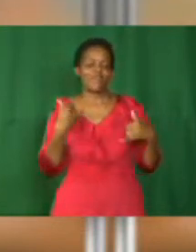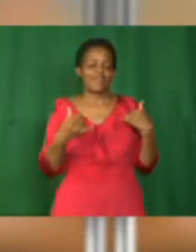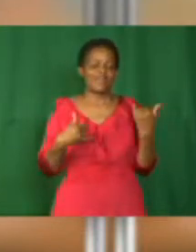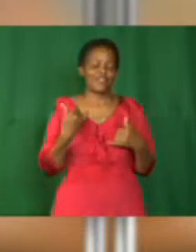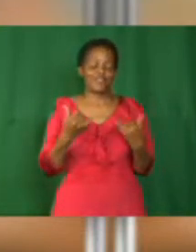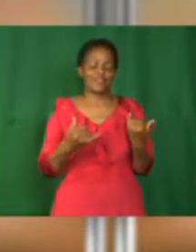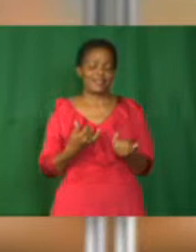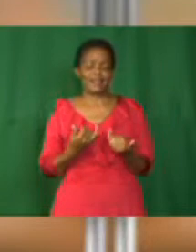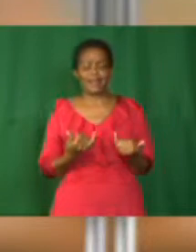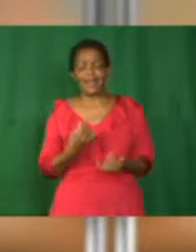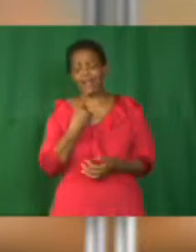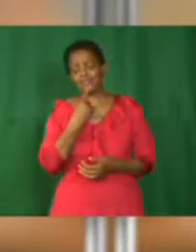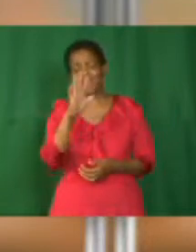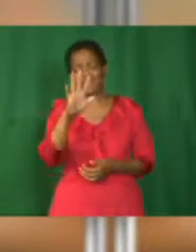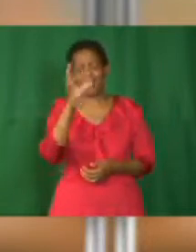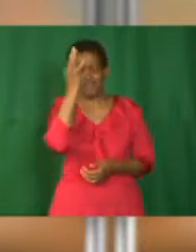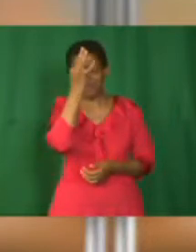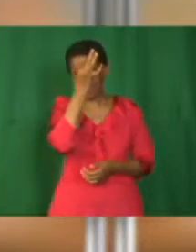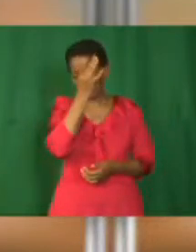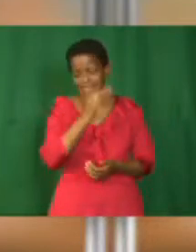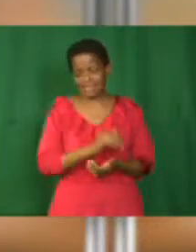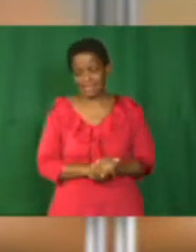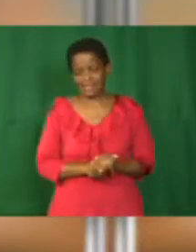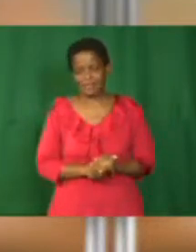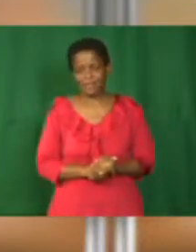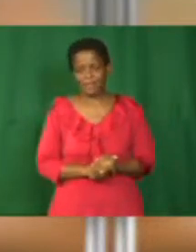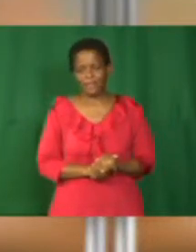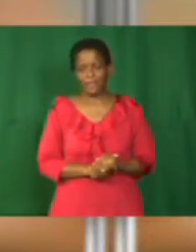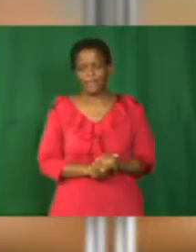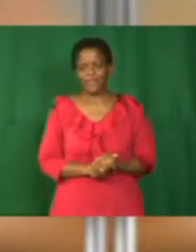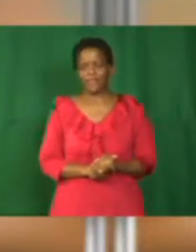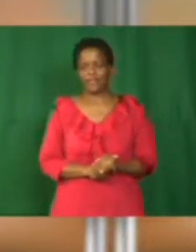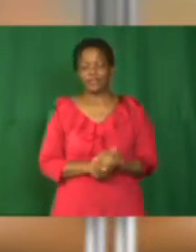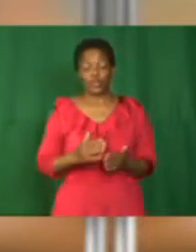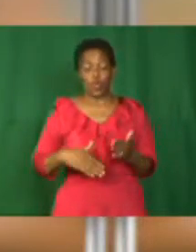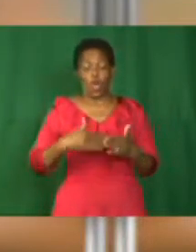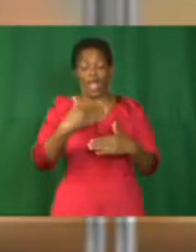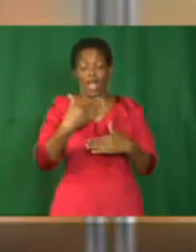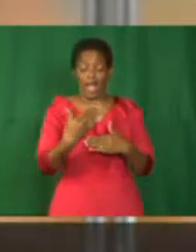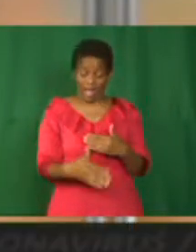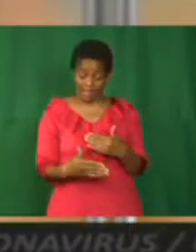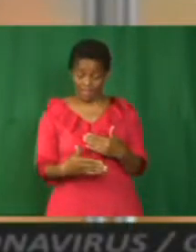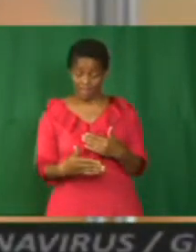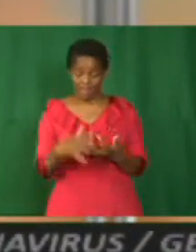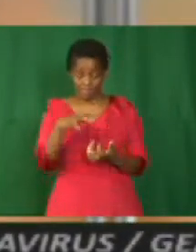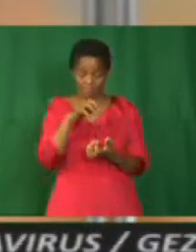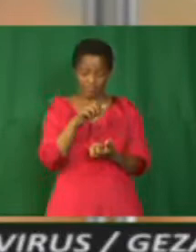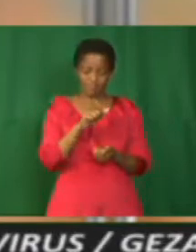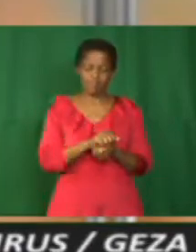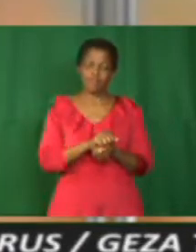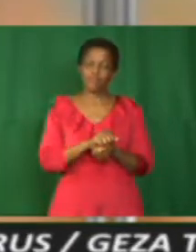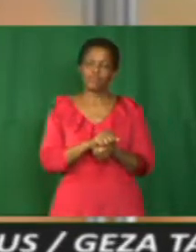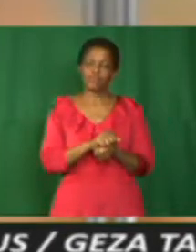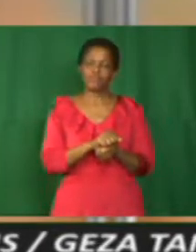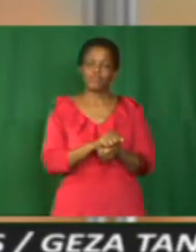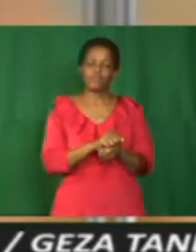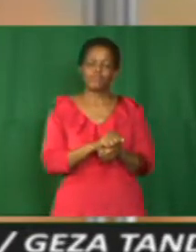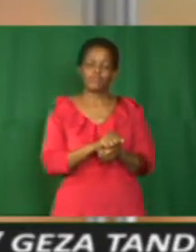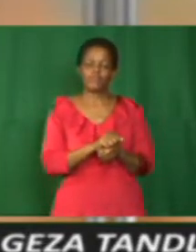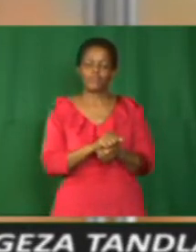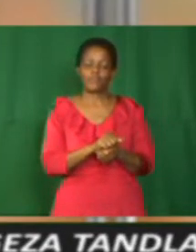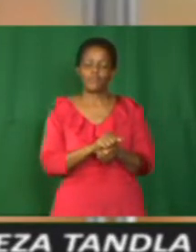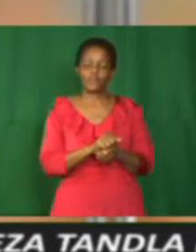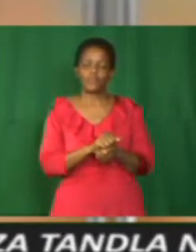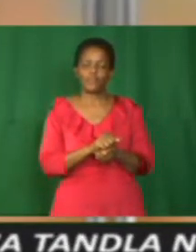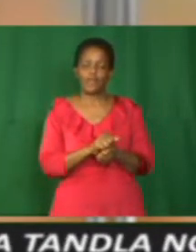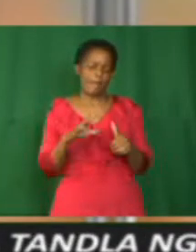this time away from me. They are, definitely. All right. So I was saying, after you have made up your summary, then there is another part that is very